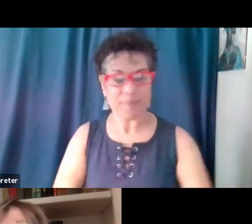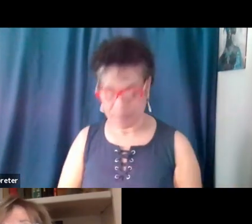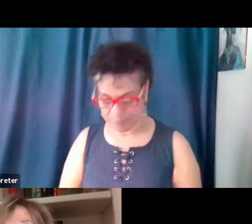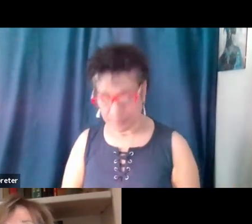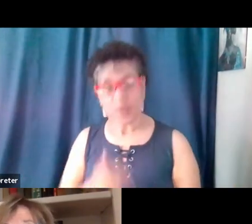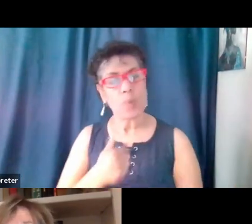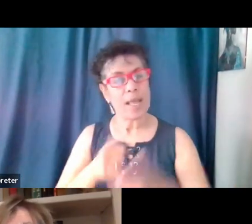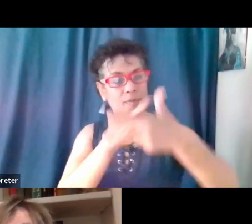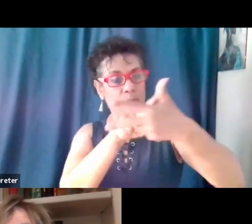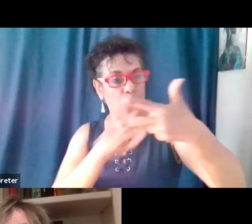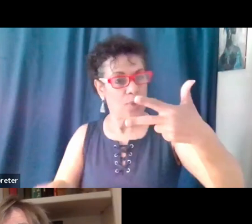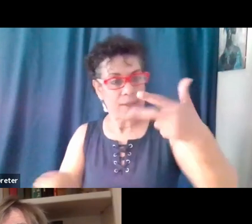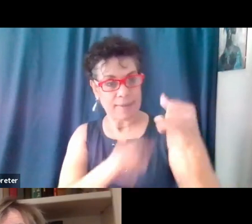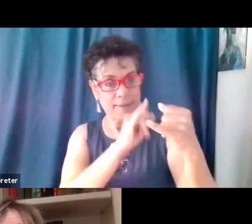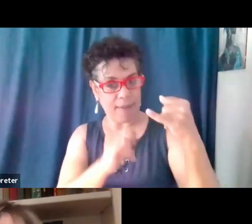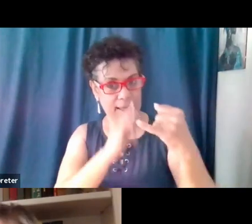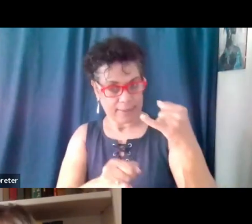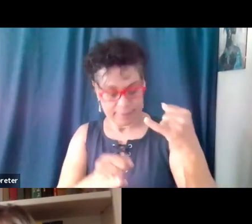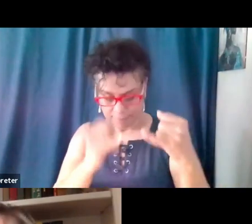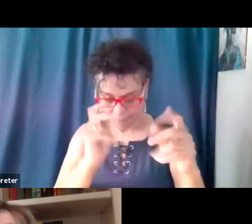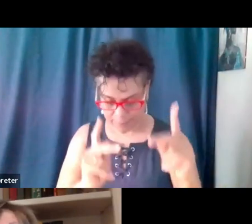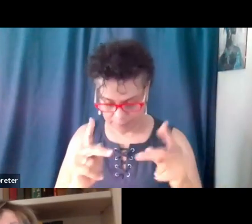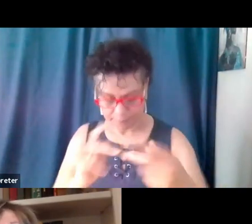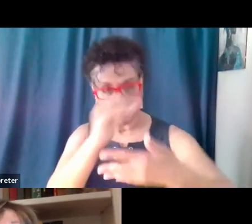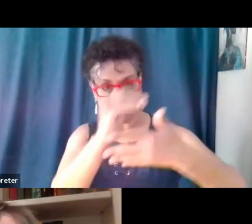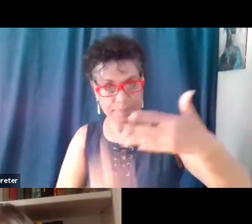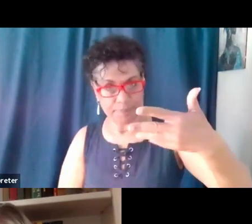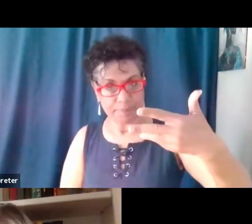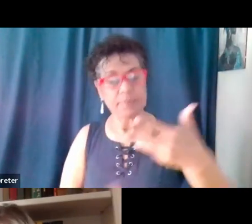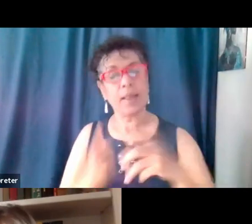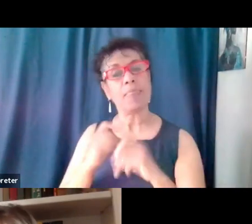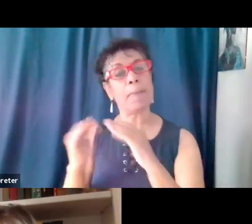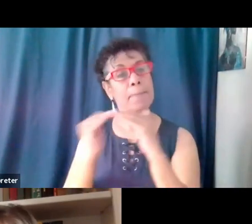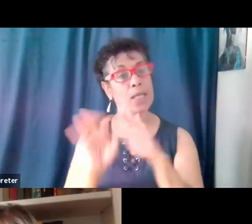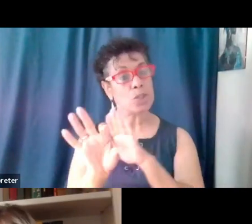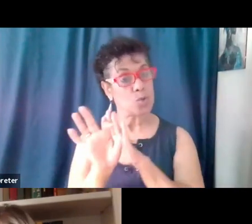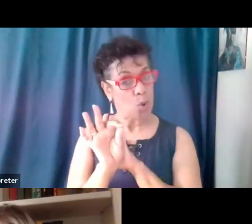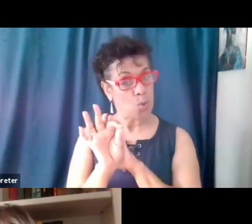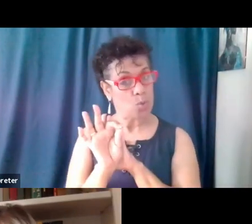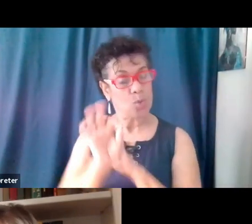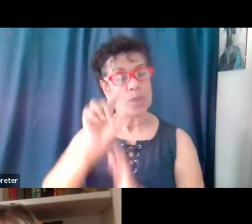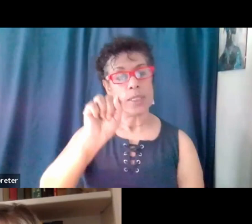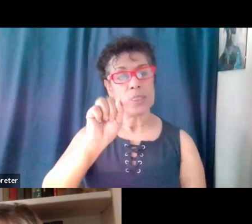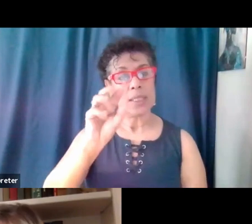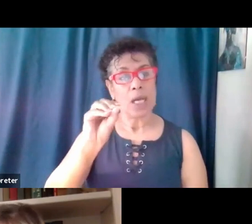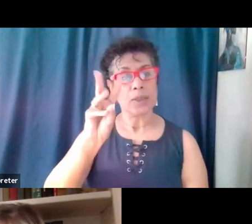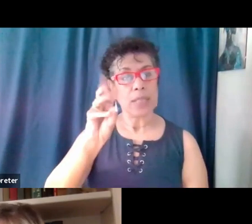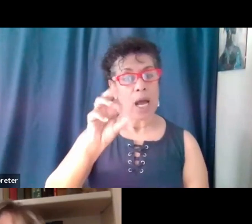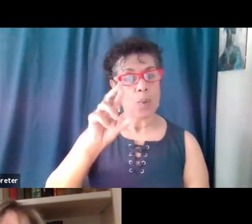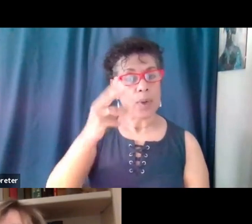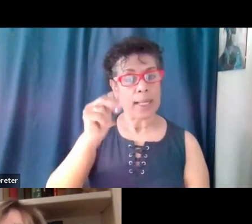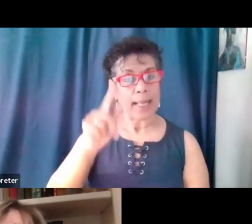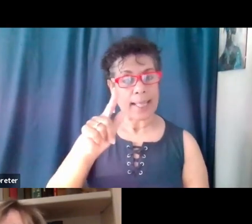have three finalists, again, as Charles just said, selected by their peers, Tower Hill Botanical Garden,